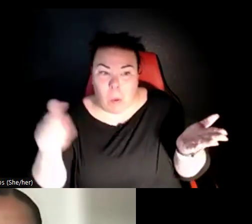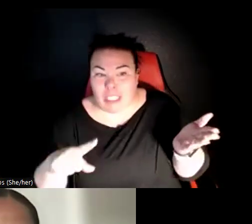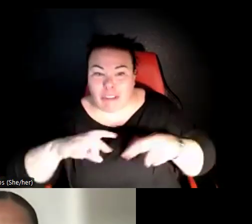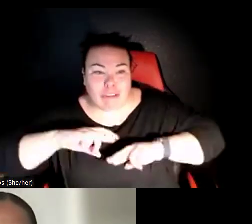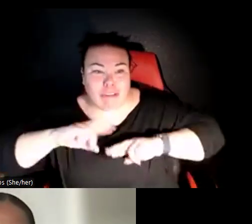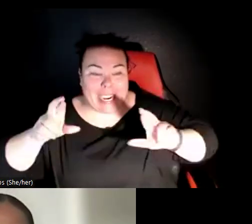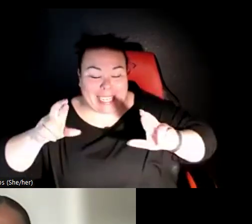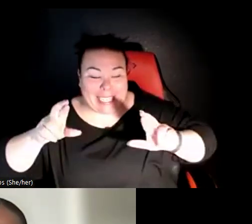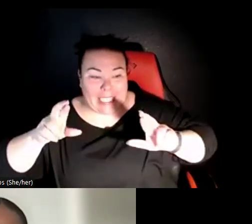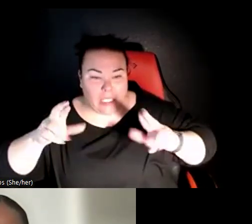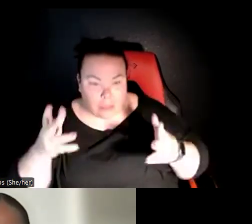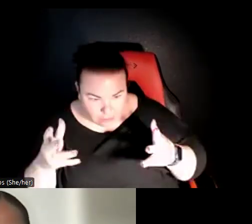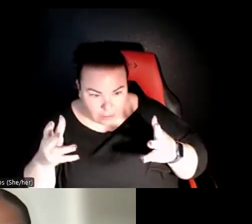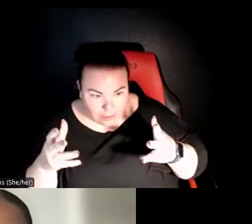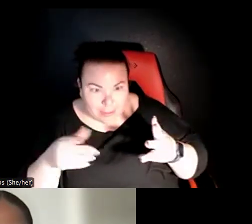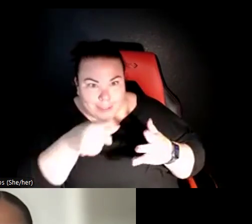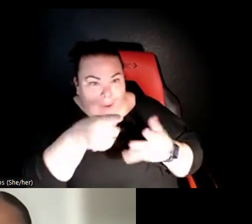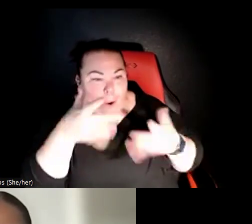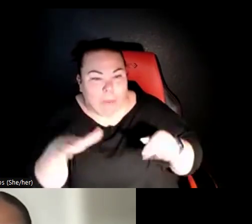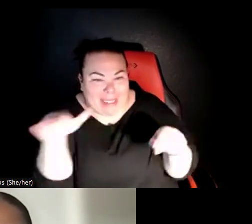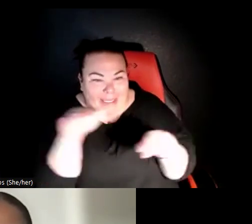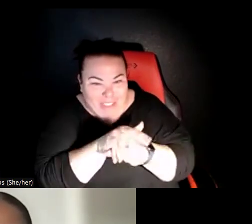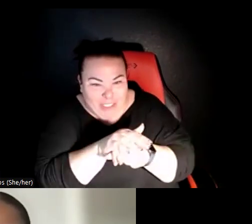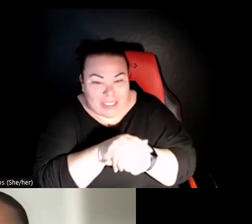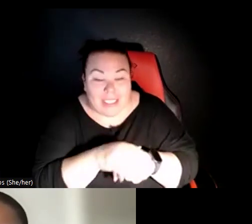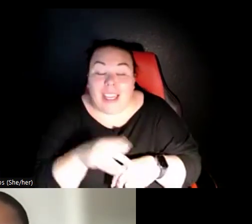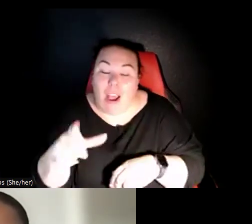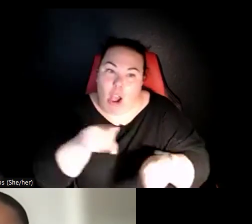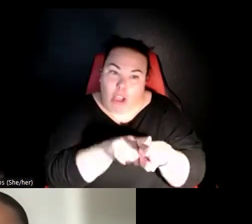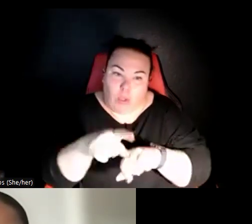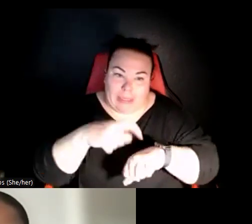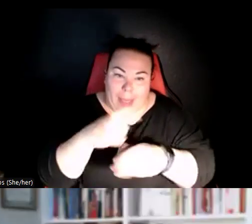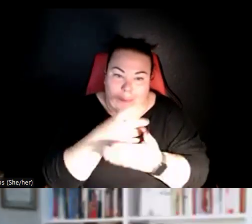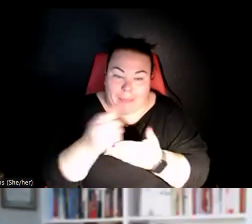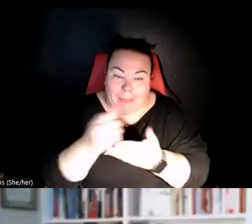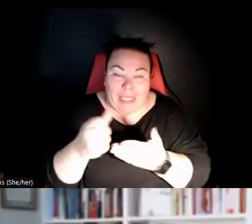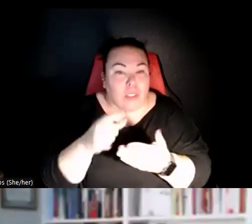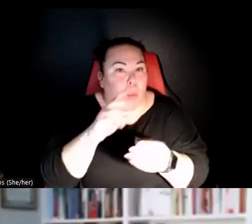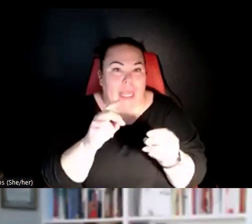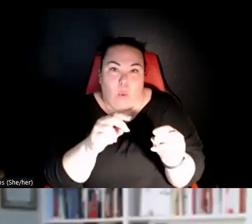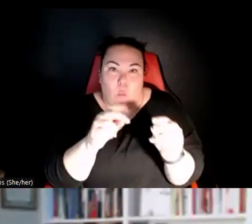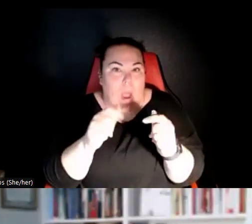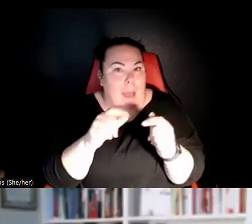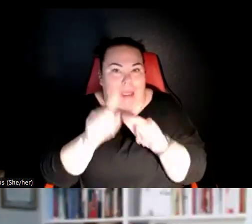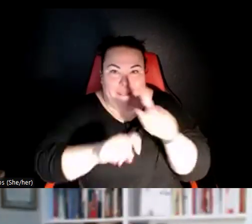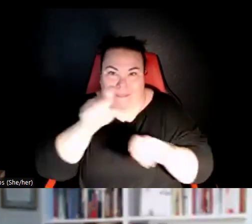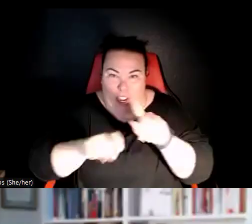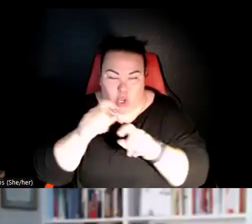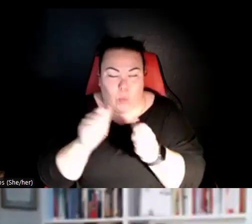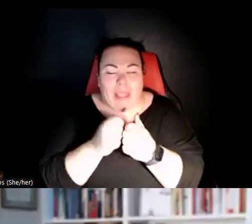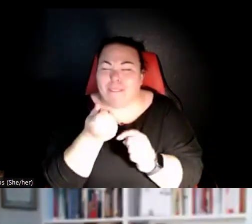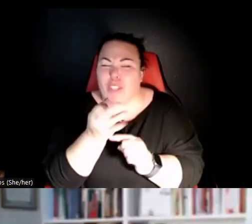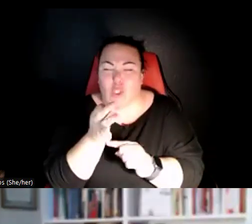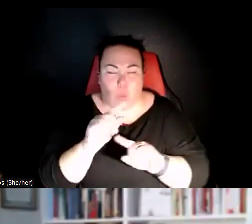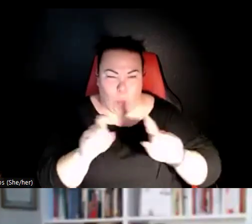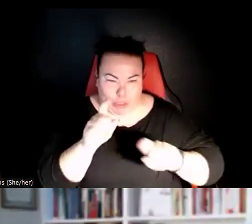I know we're running short on time. So I am going to just do a little bit of a rapid fire of a couple questions. And